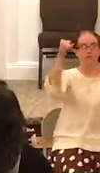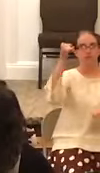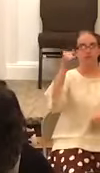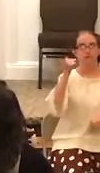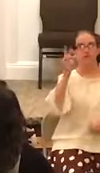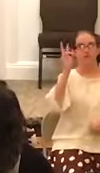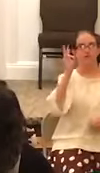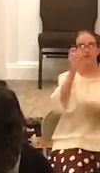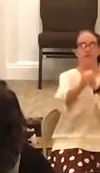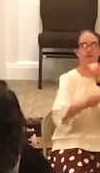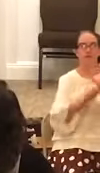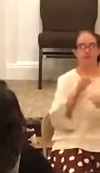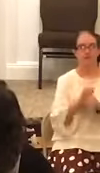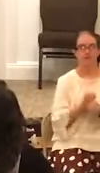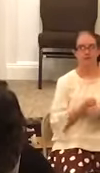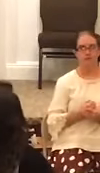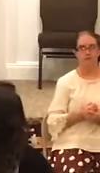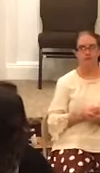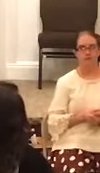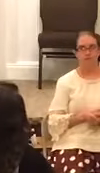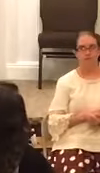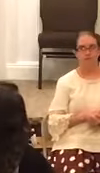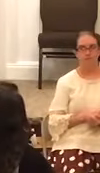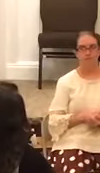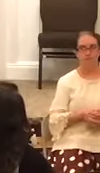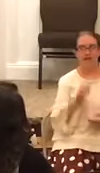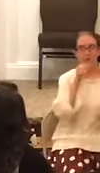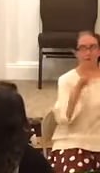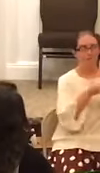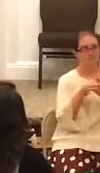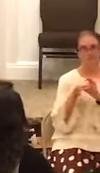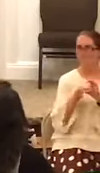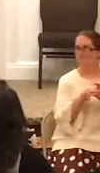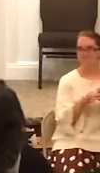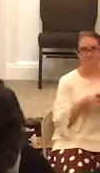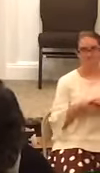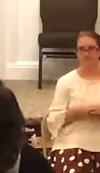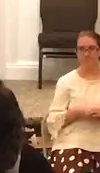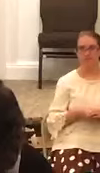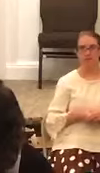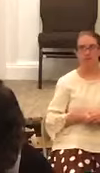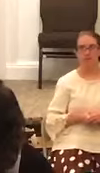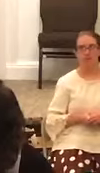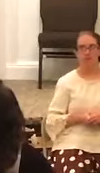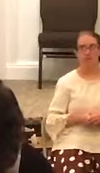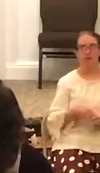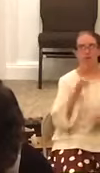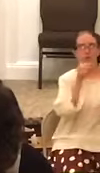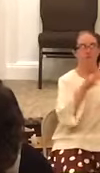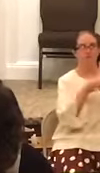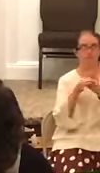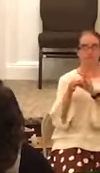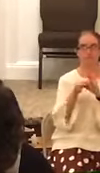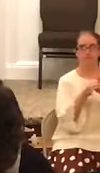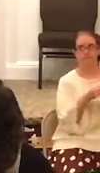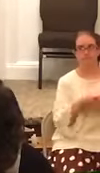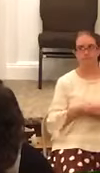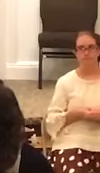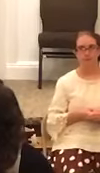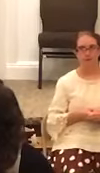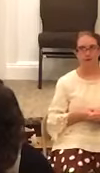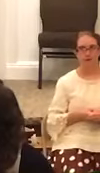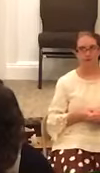for the 7 years. I don't want to be a part of that. Amen. I don't want to be a part of that. All